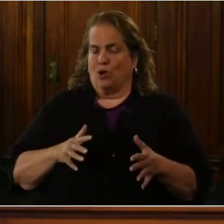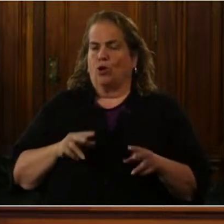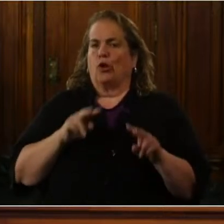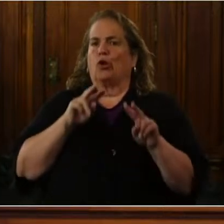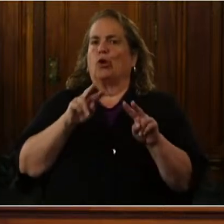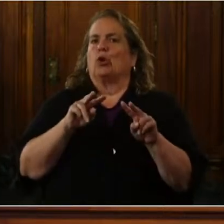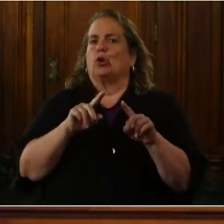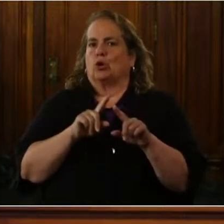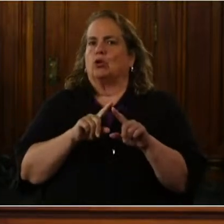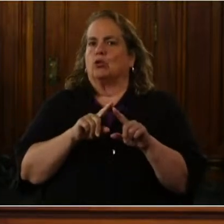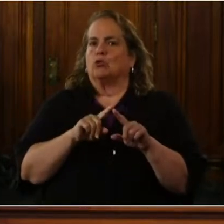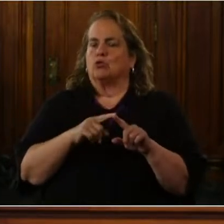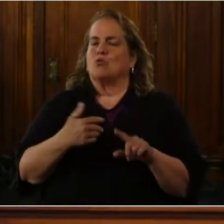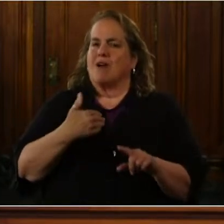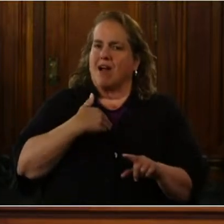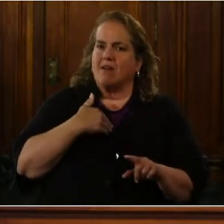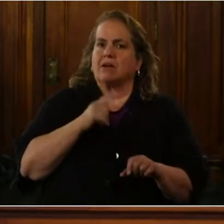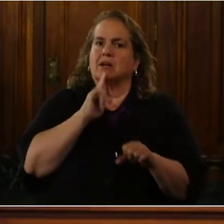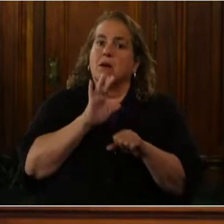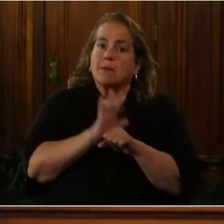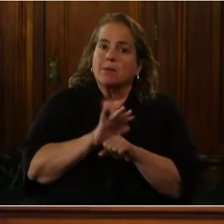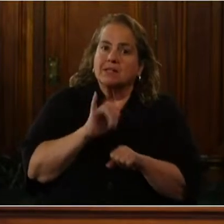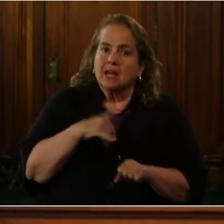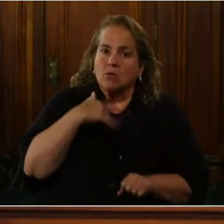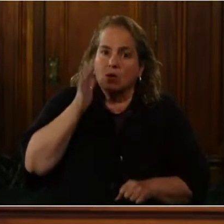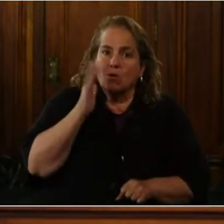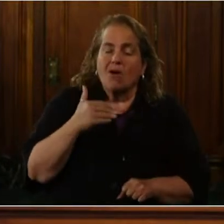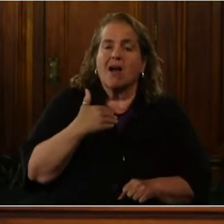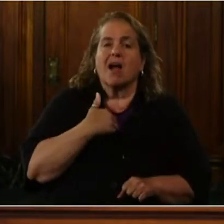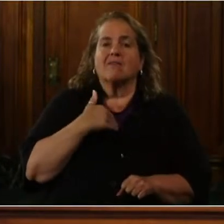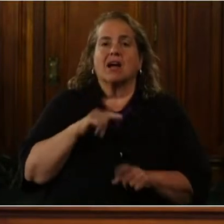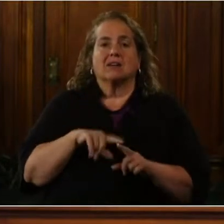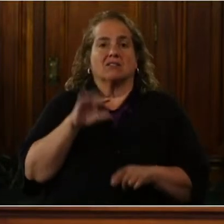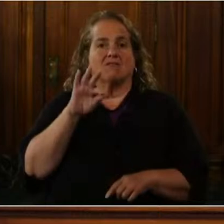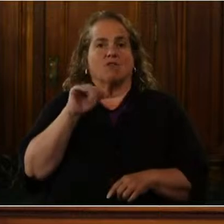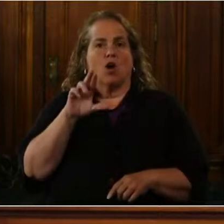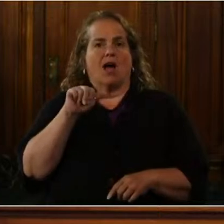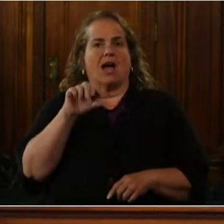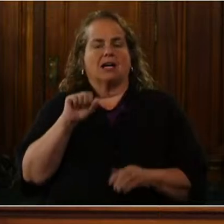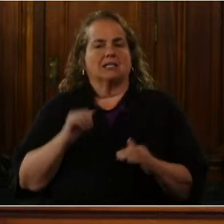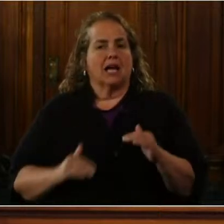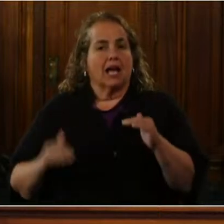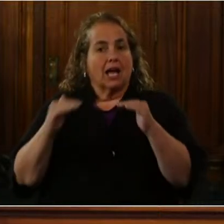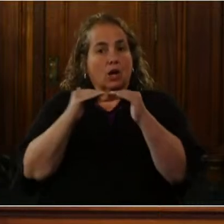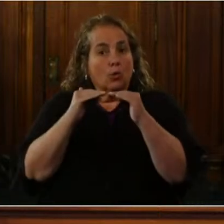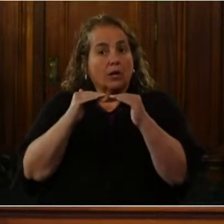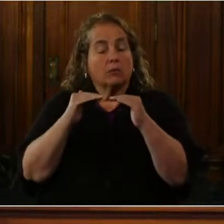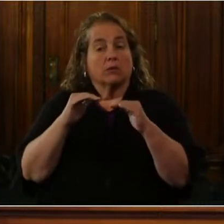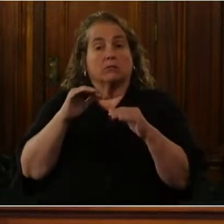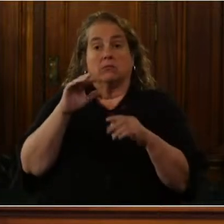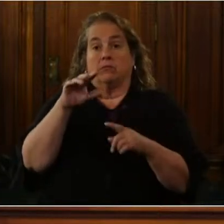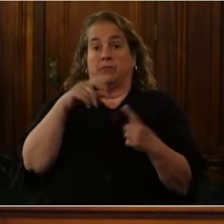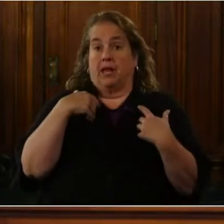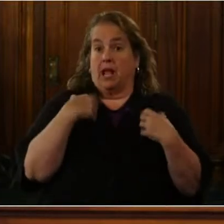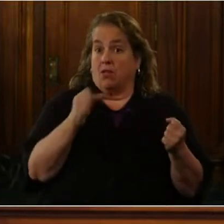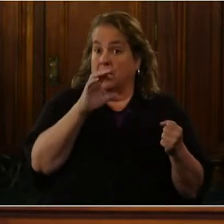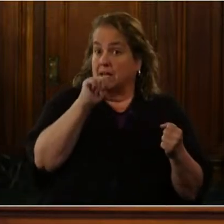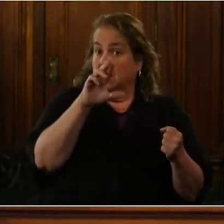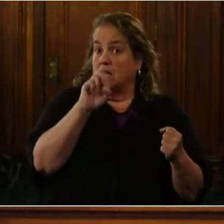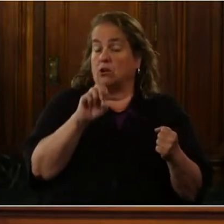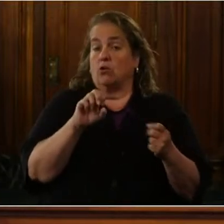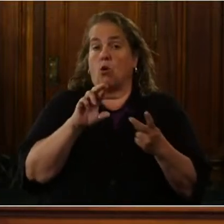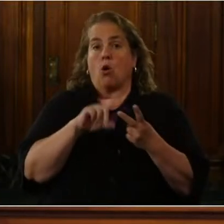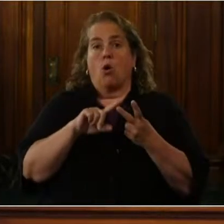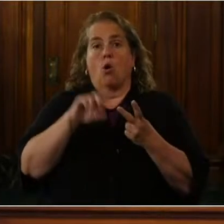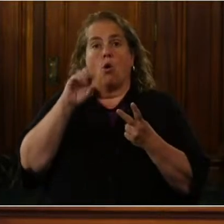at taking, commitments that we have as far as equity, whether it is in healthcare or in